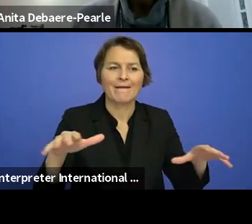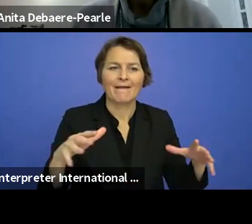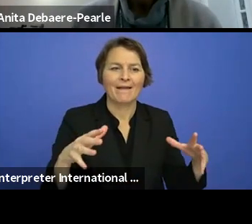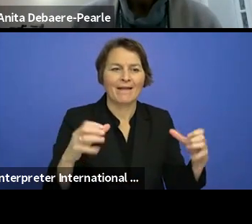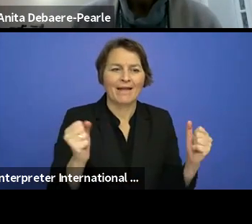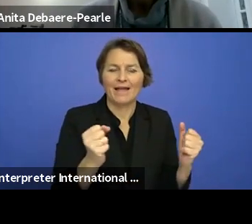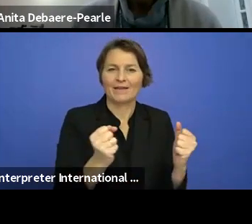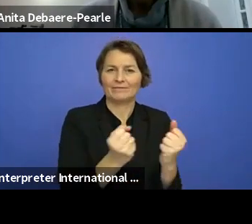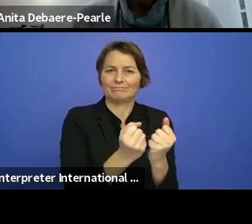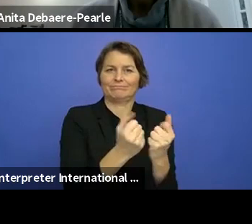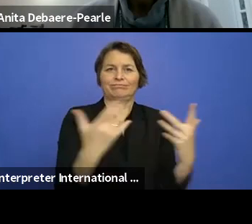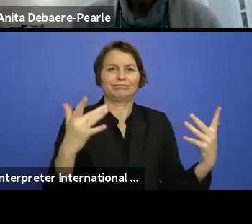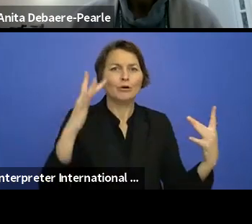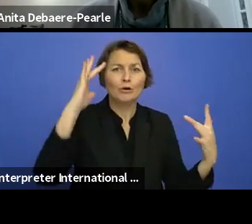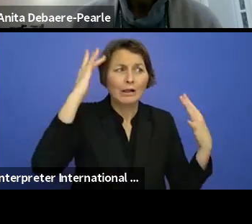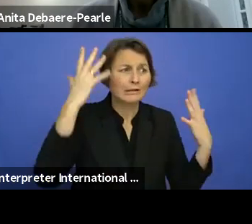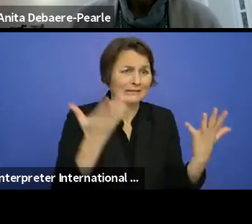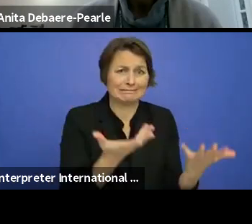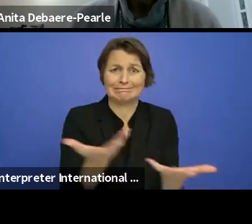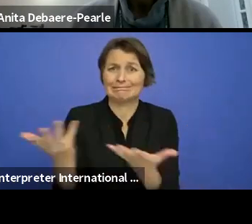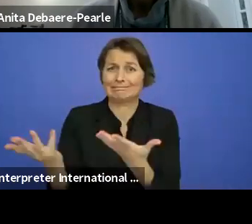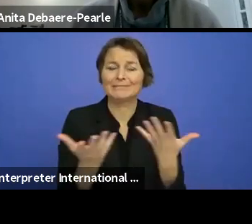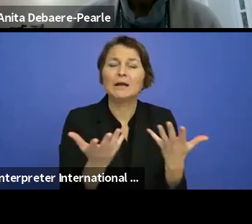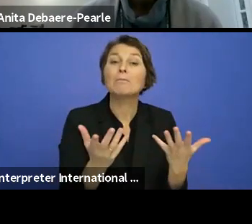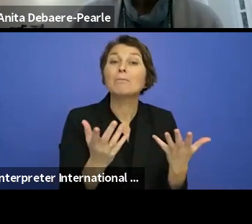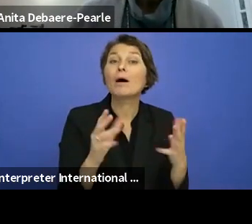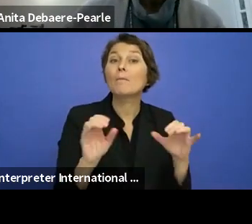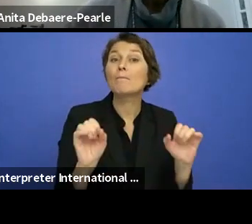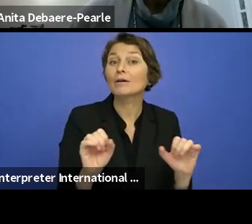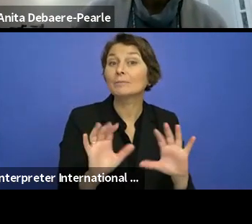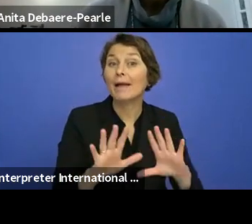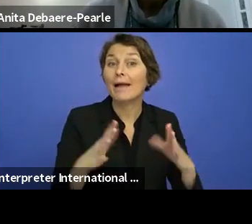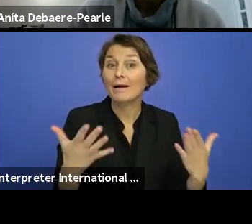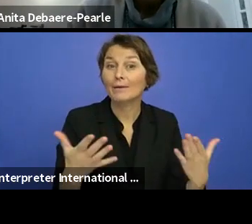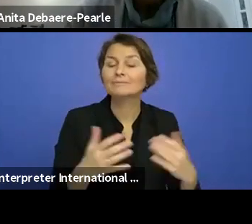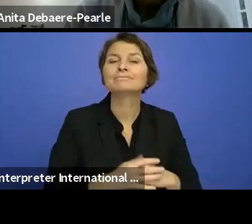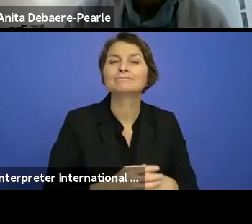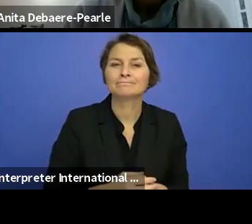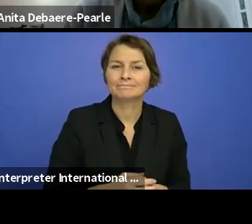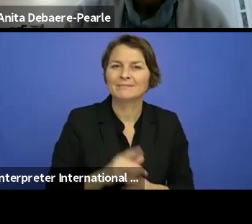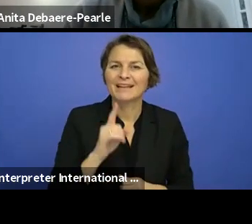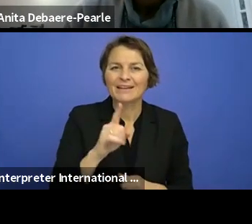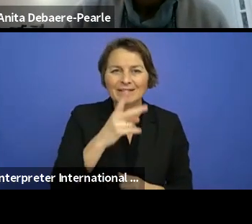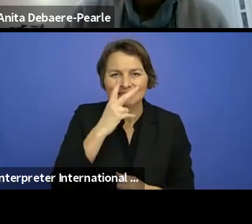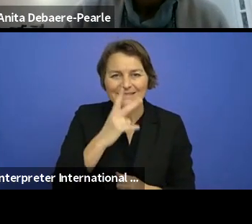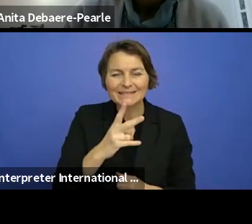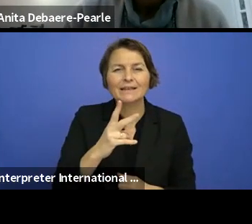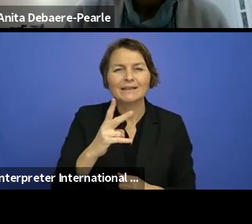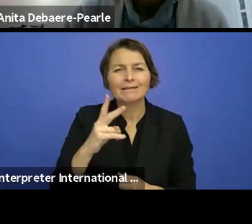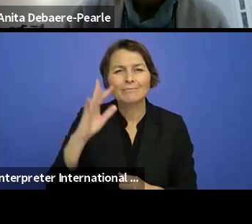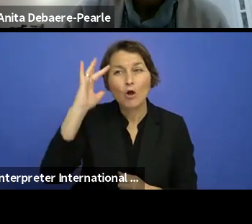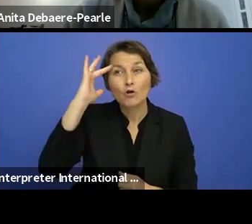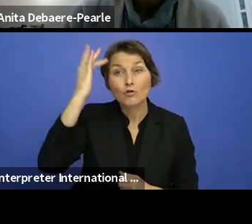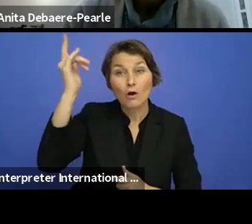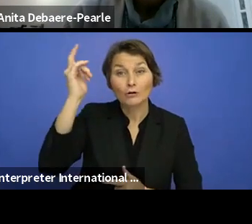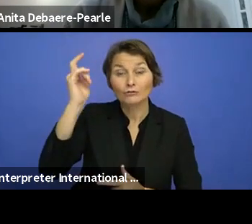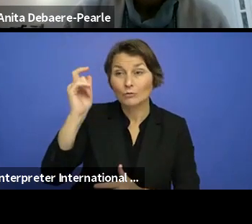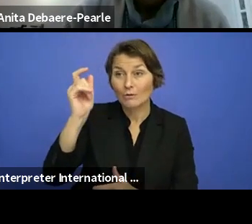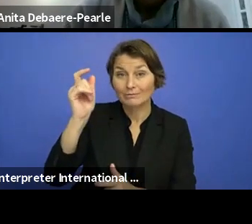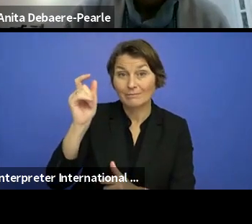you have the possibility. And when I met a cultural actor, I tell them the same thing